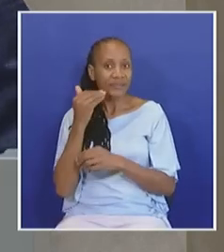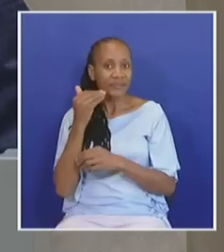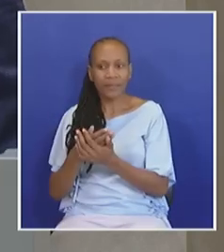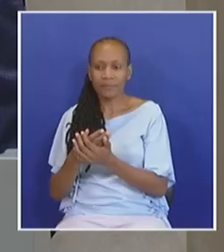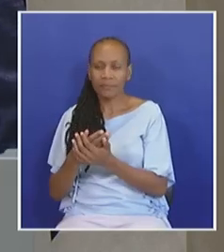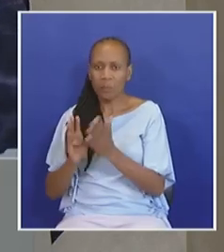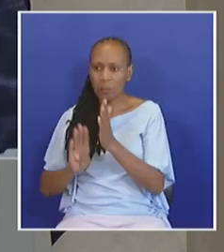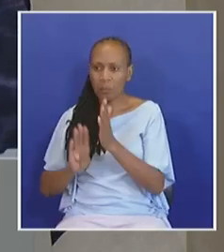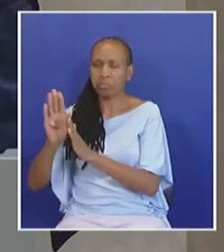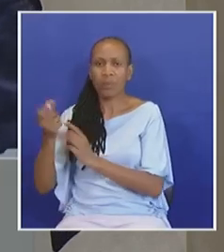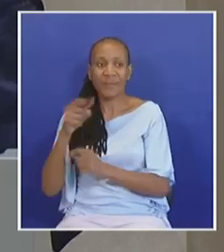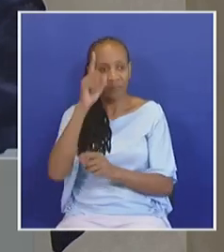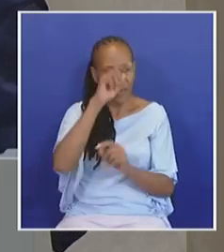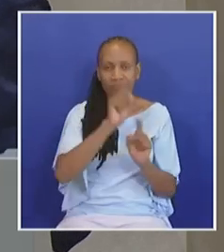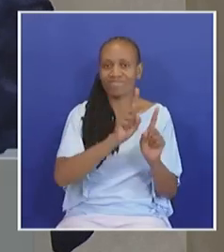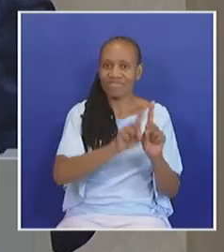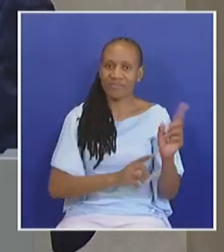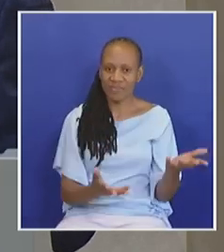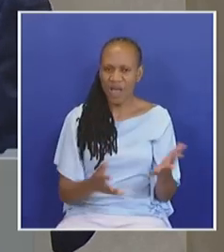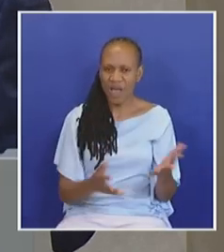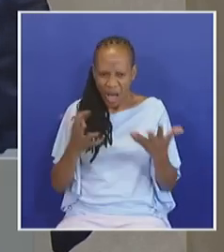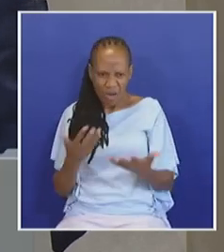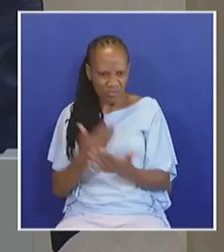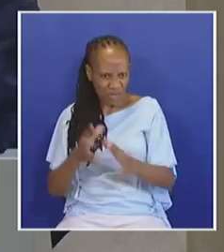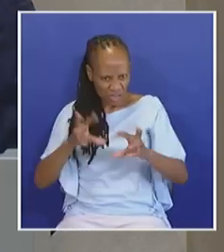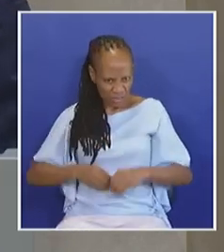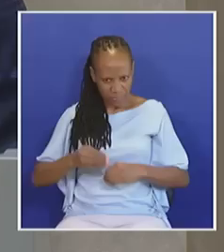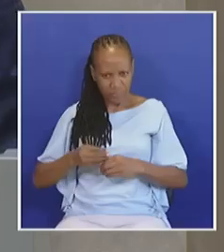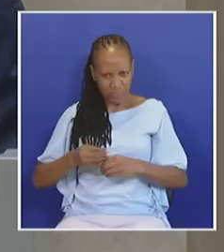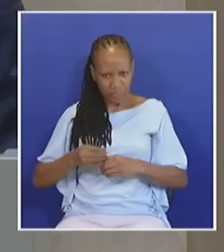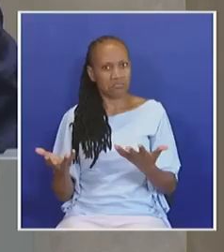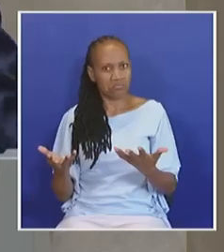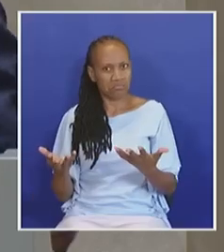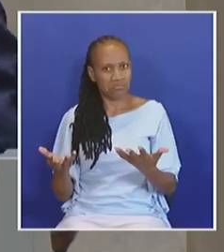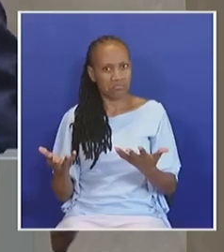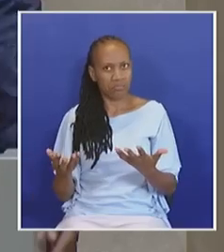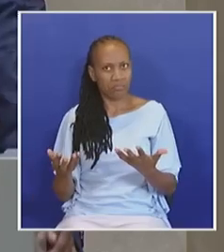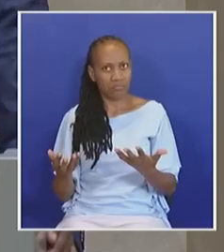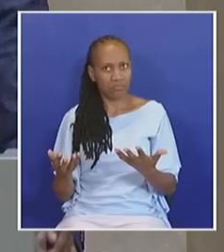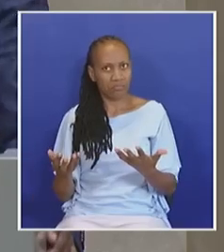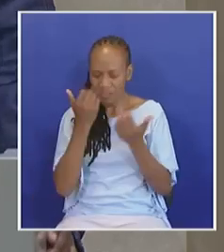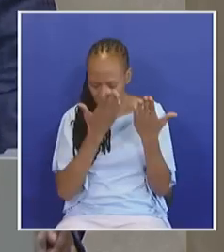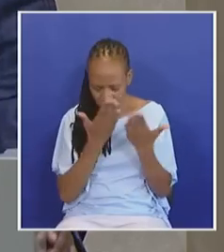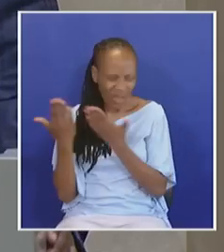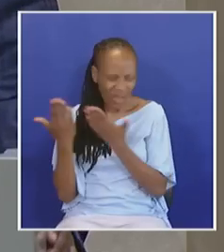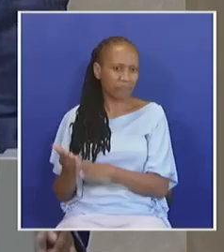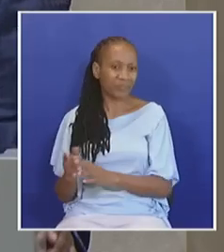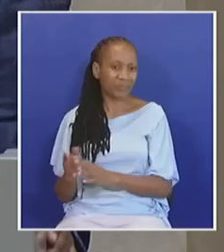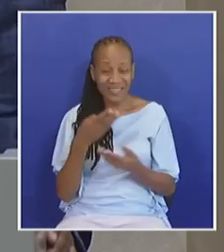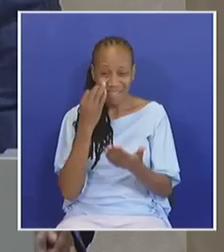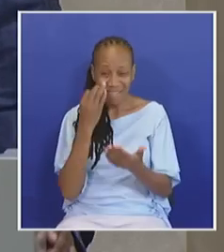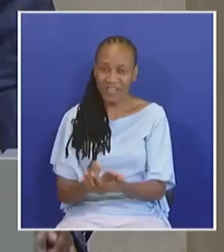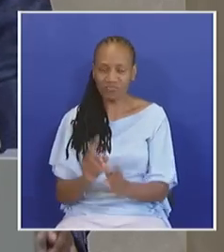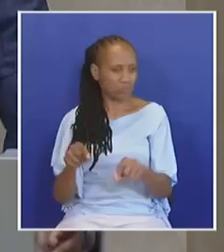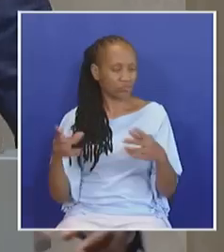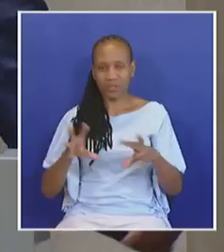dare anyone cast aspersions on the motives of our founding forefathers? What a shame. This is simply a statement of fact. We can have democracy